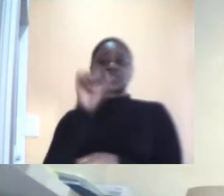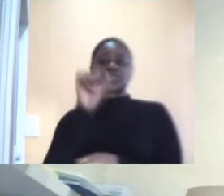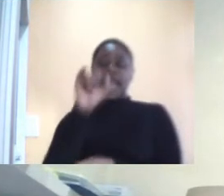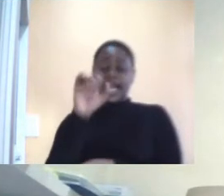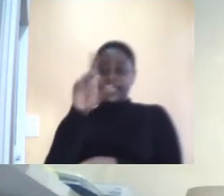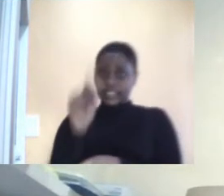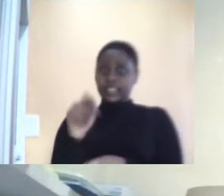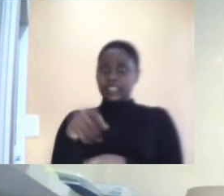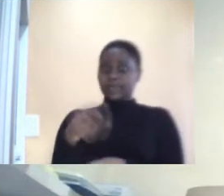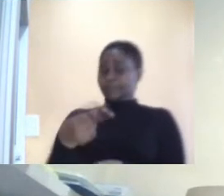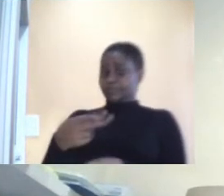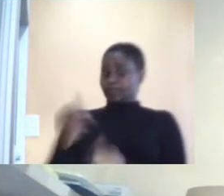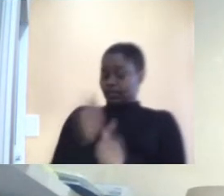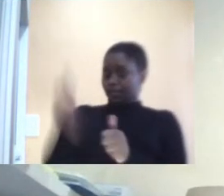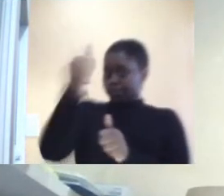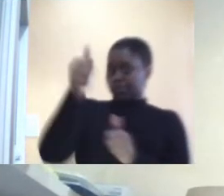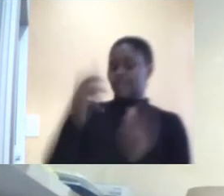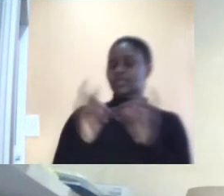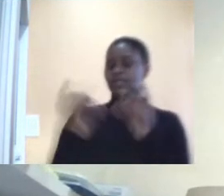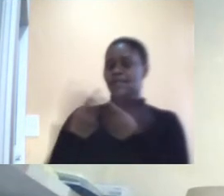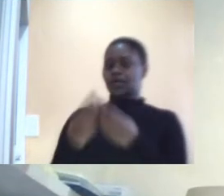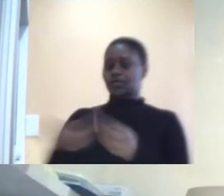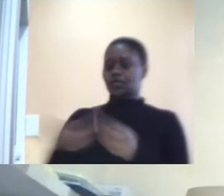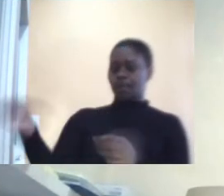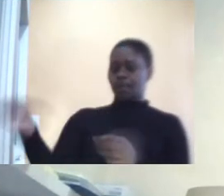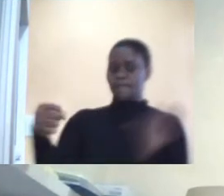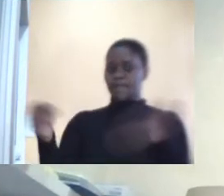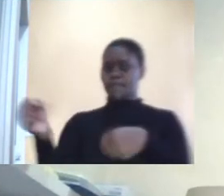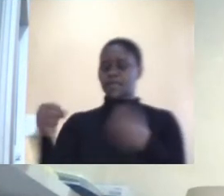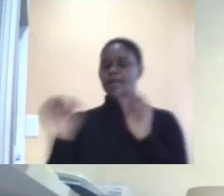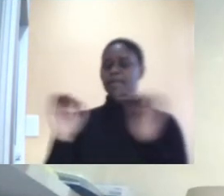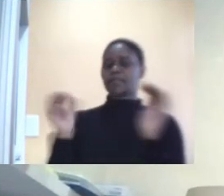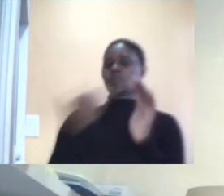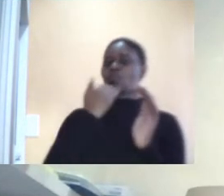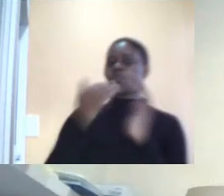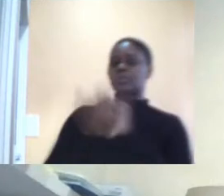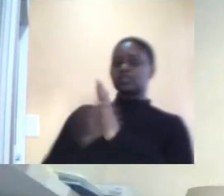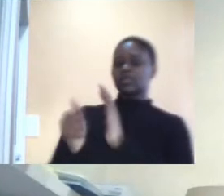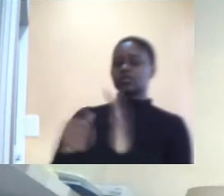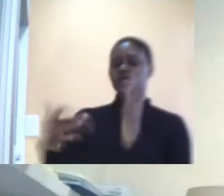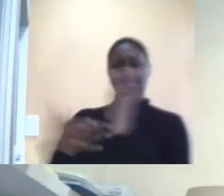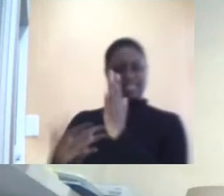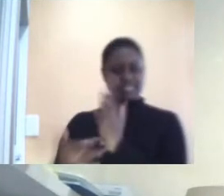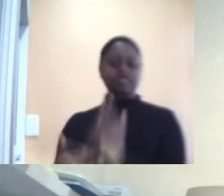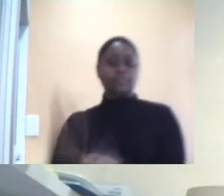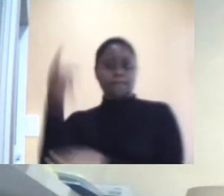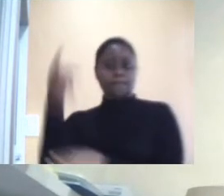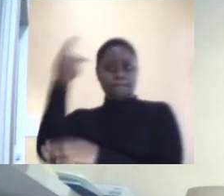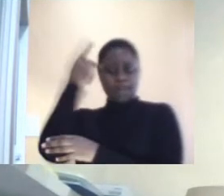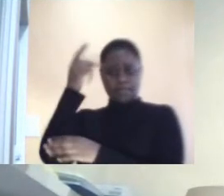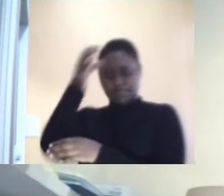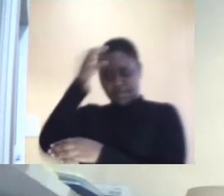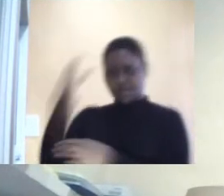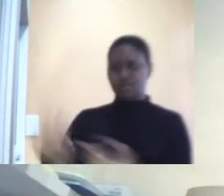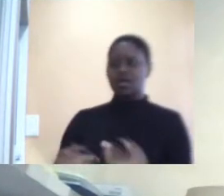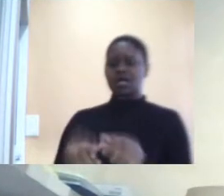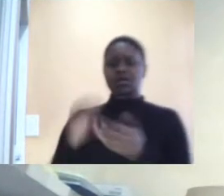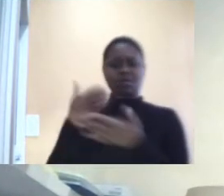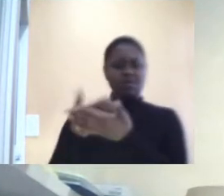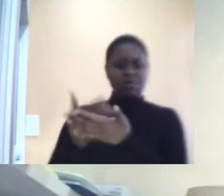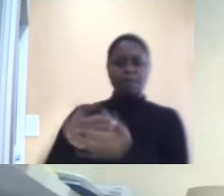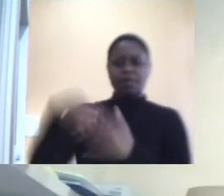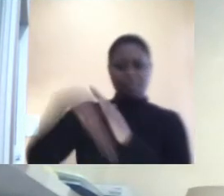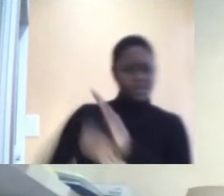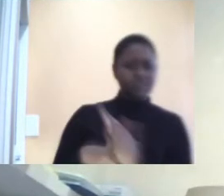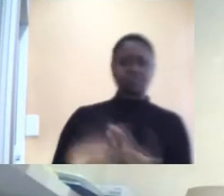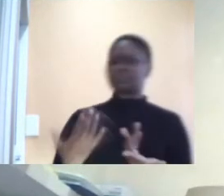the department must employ skilled soil and water technicians. Social contracts and partnerships with communities on natural resource